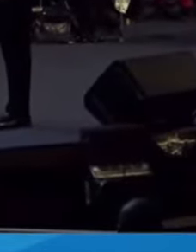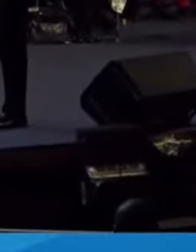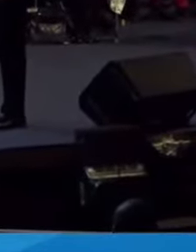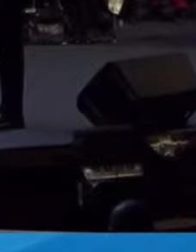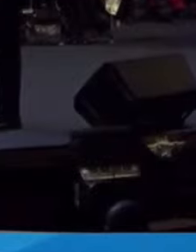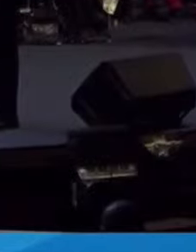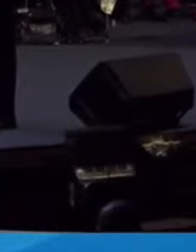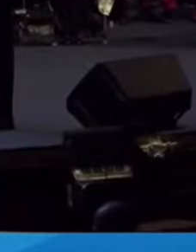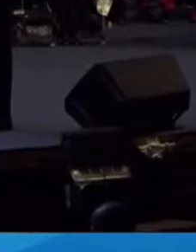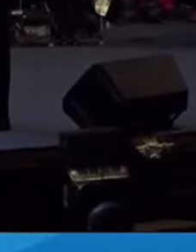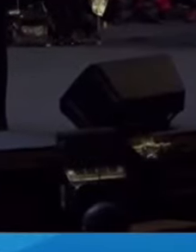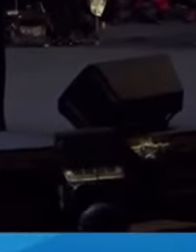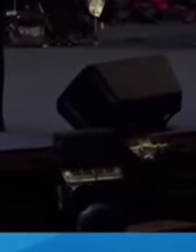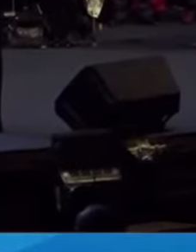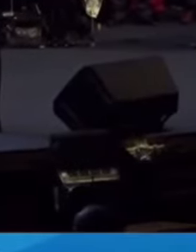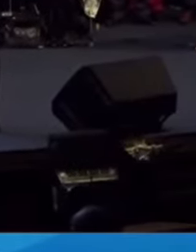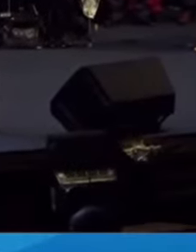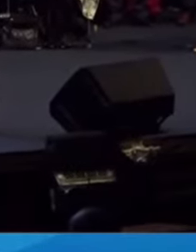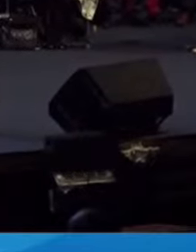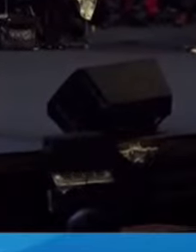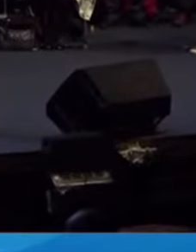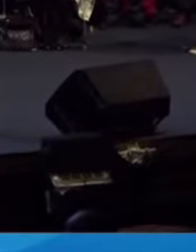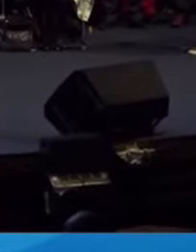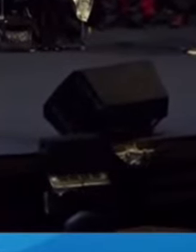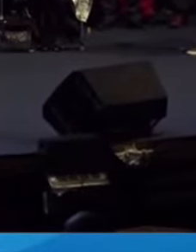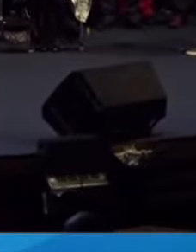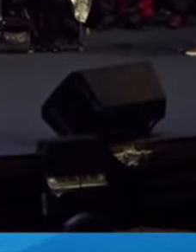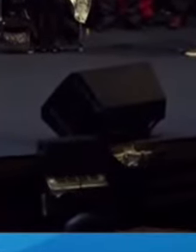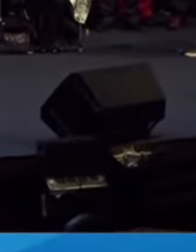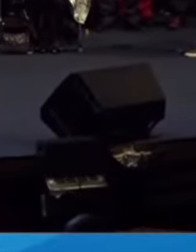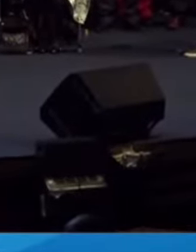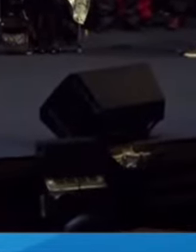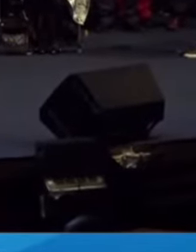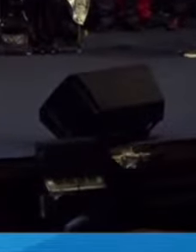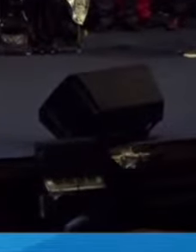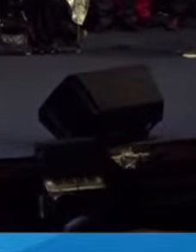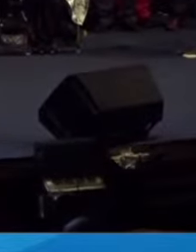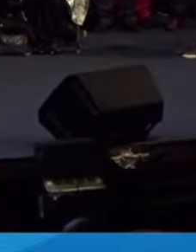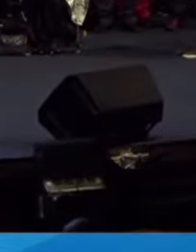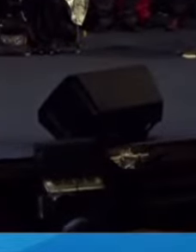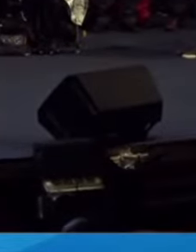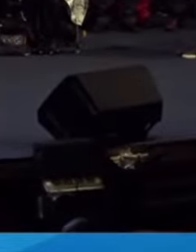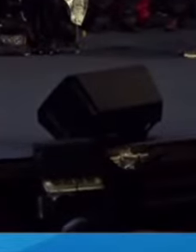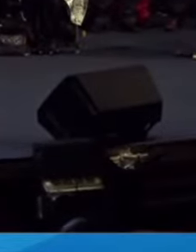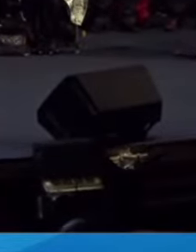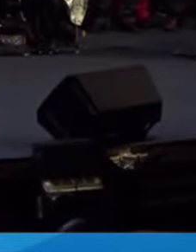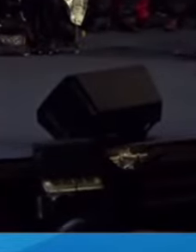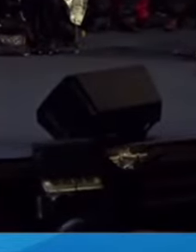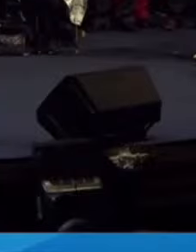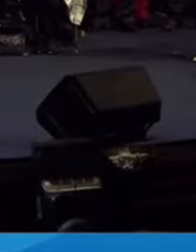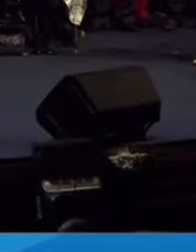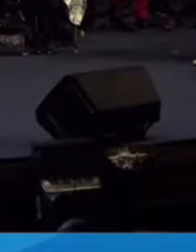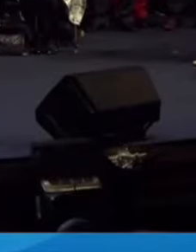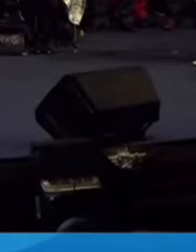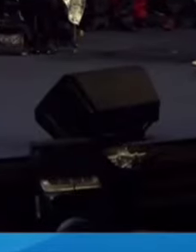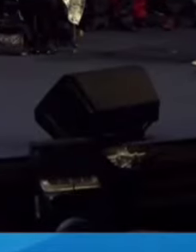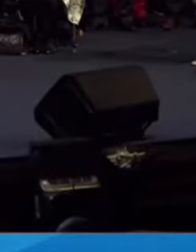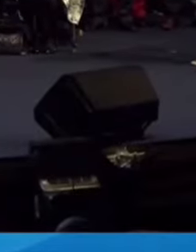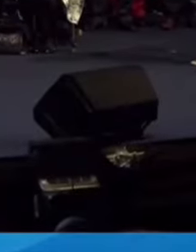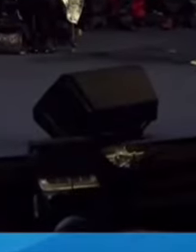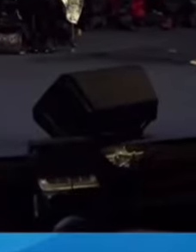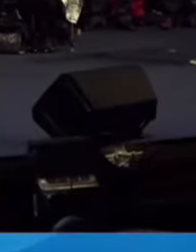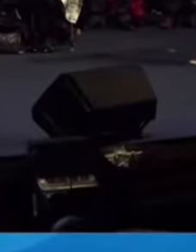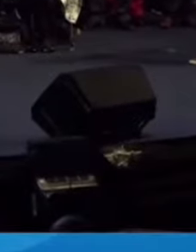second admission with the same same syndrome what how long which Friday the last